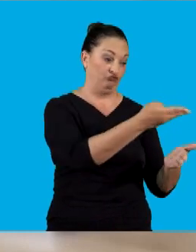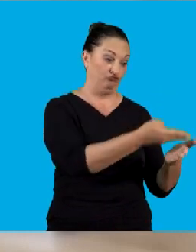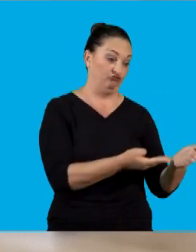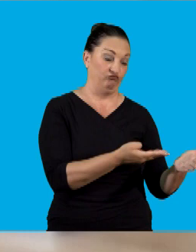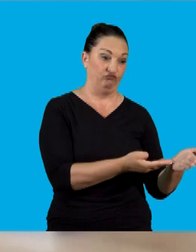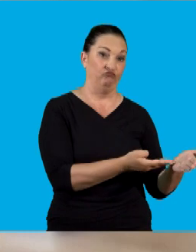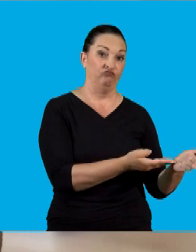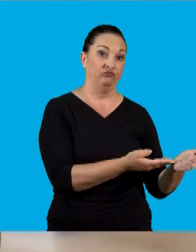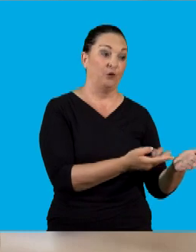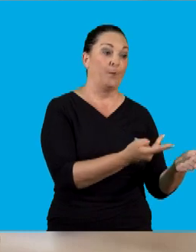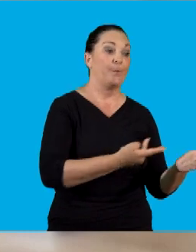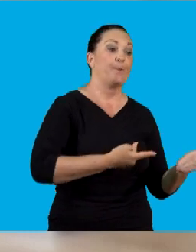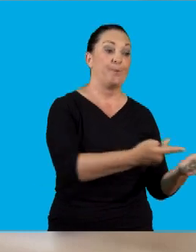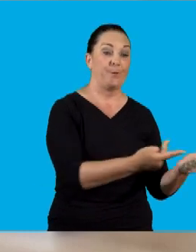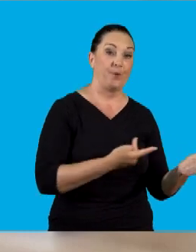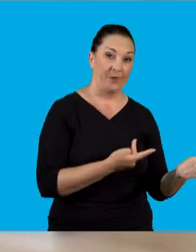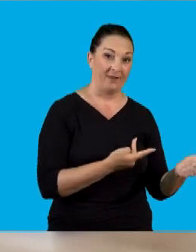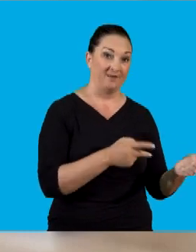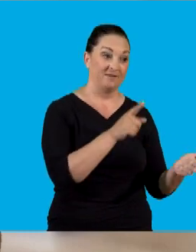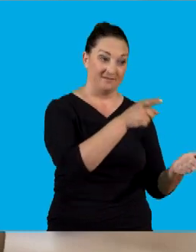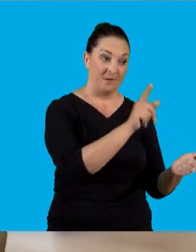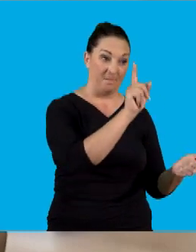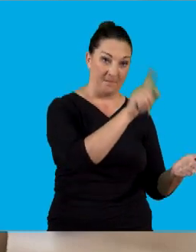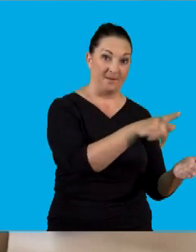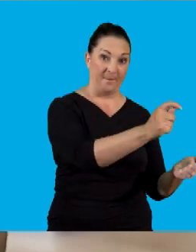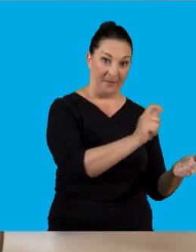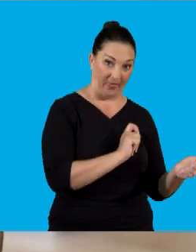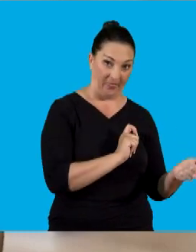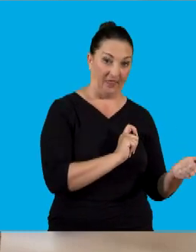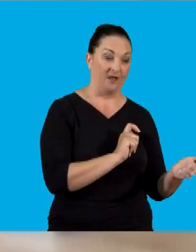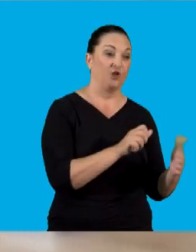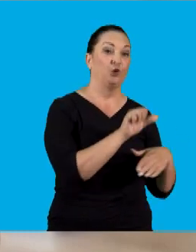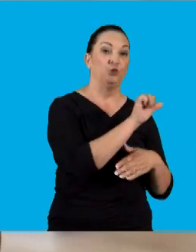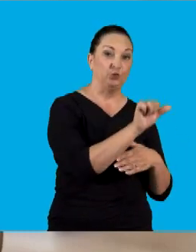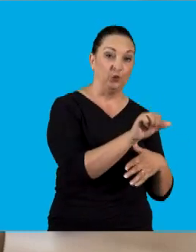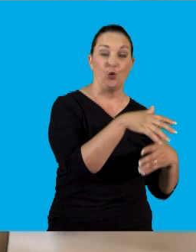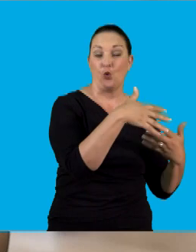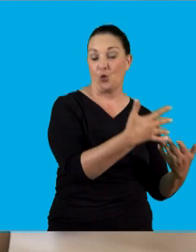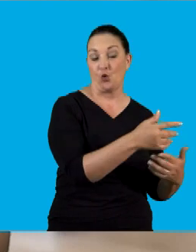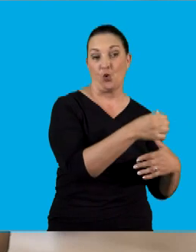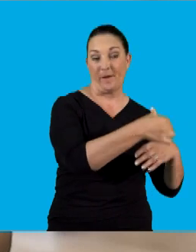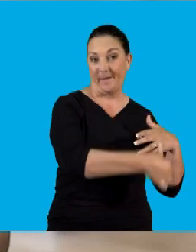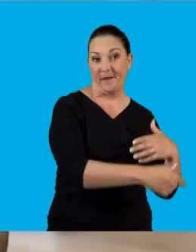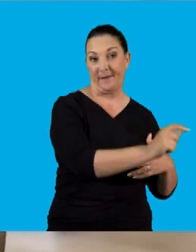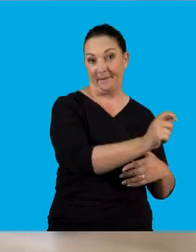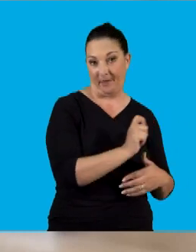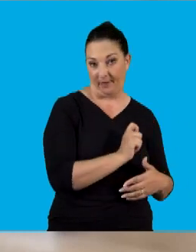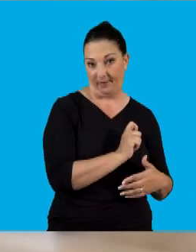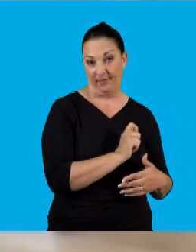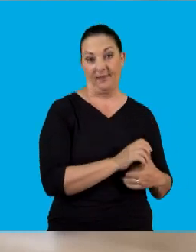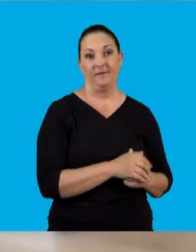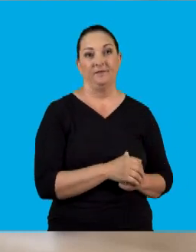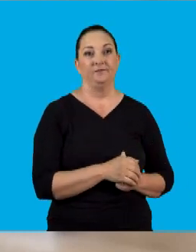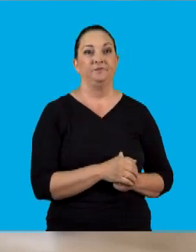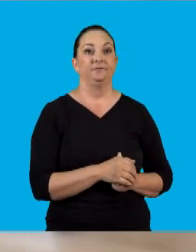written, which is binding both the employer and employee, that a payment should be made weekly or a payment should be made on a monthly basis. So